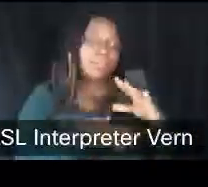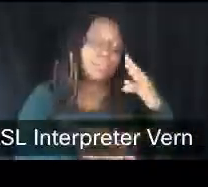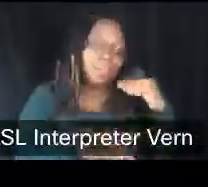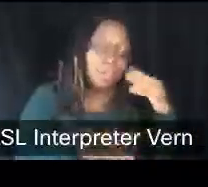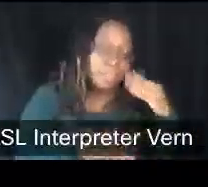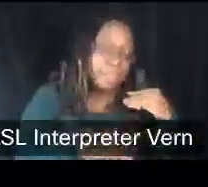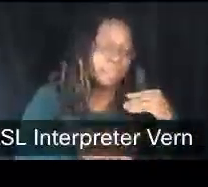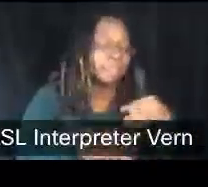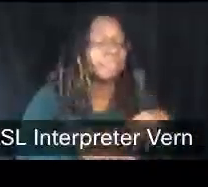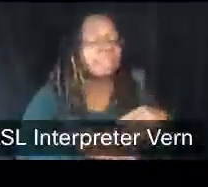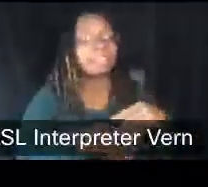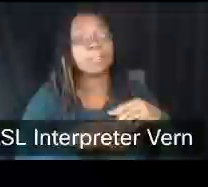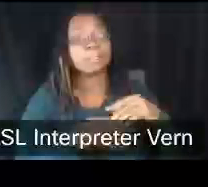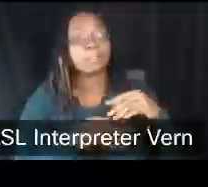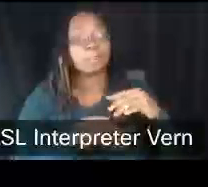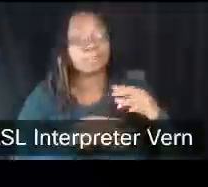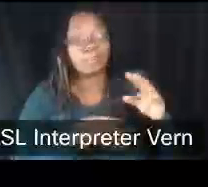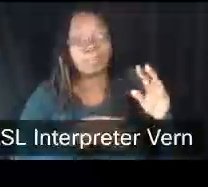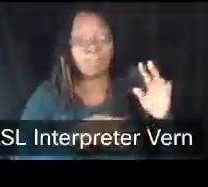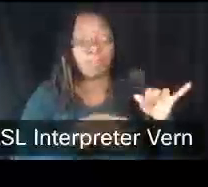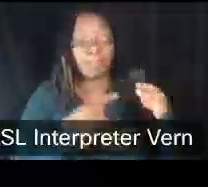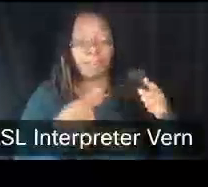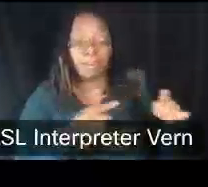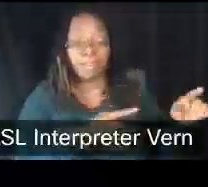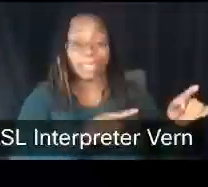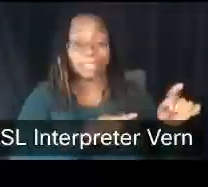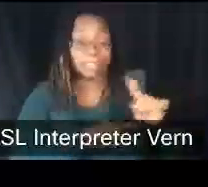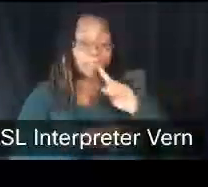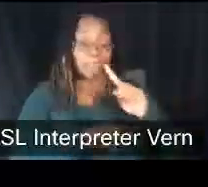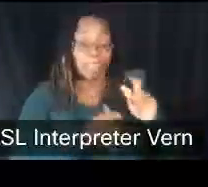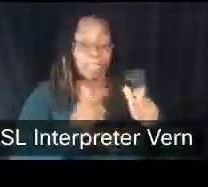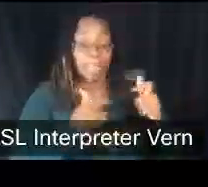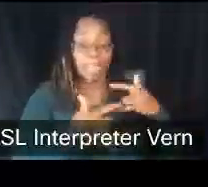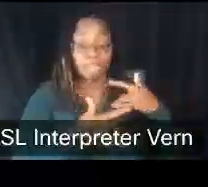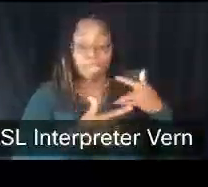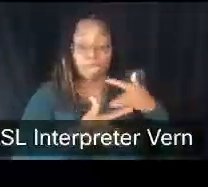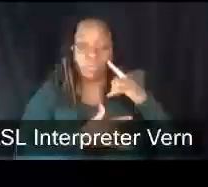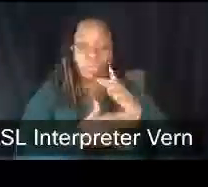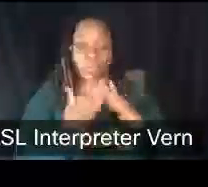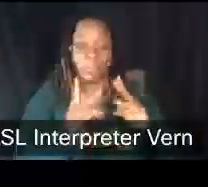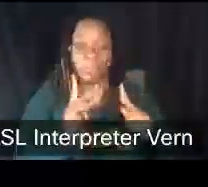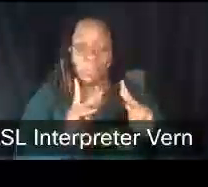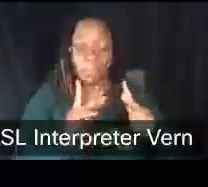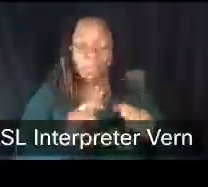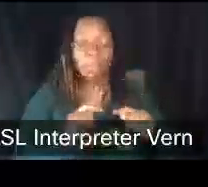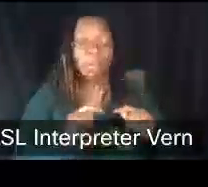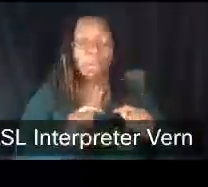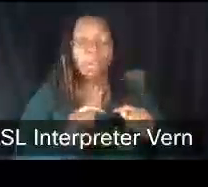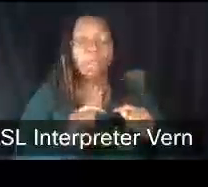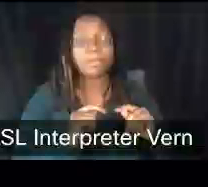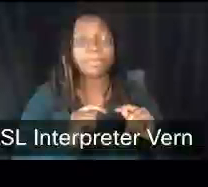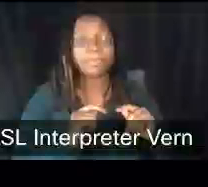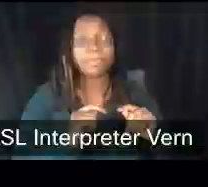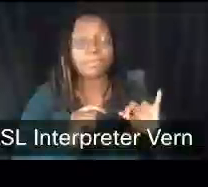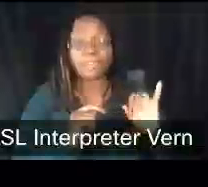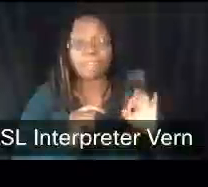experiences. And with that, some of the big worries for some folks in programs is that if we